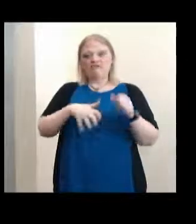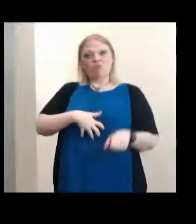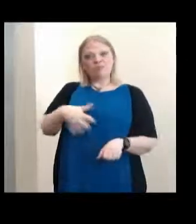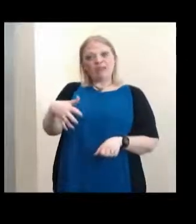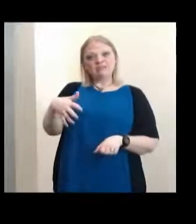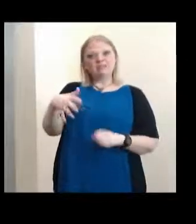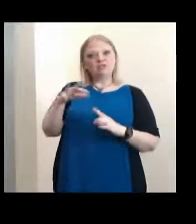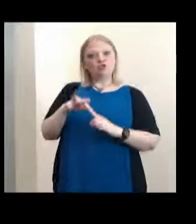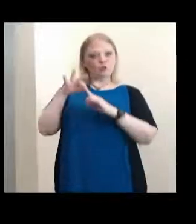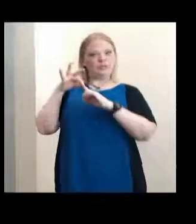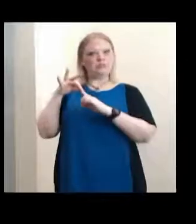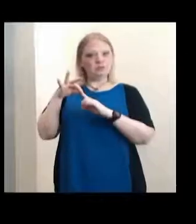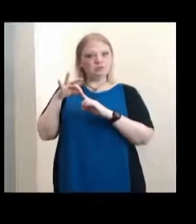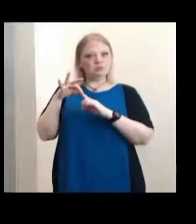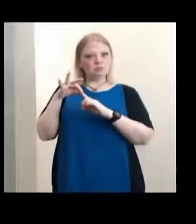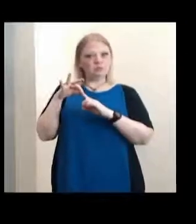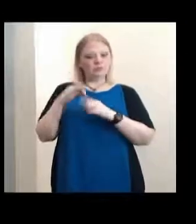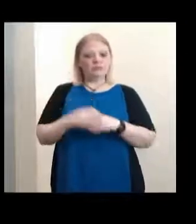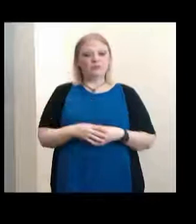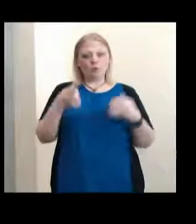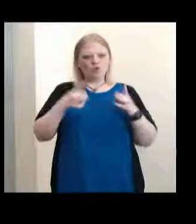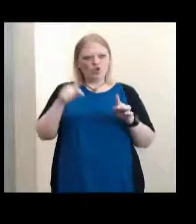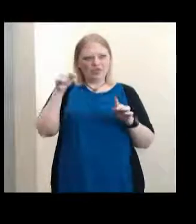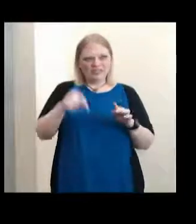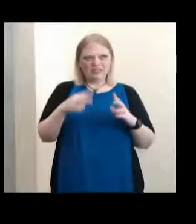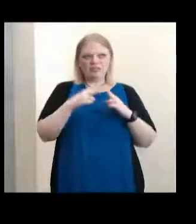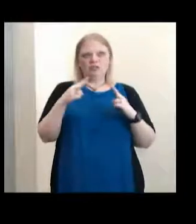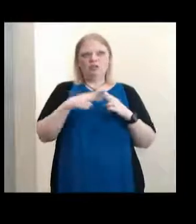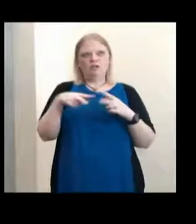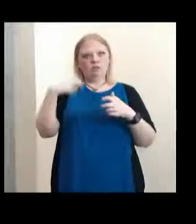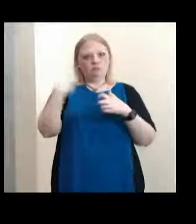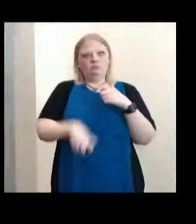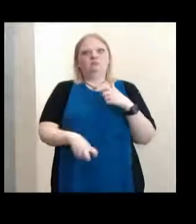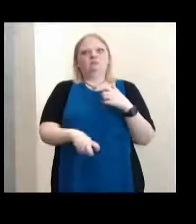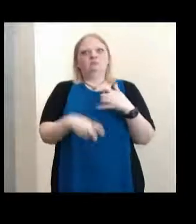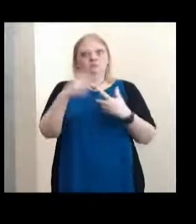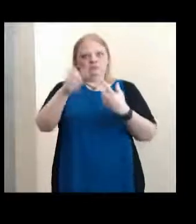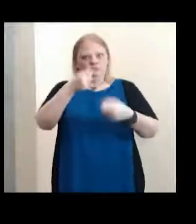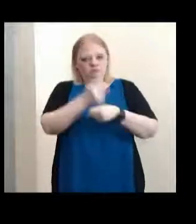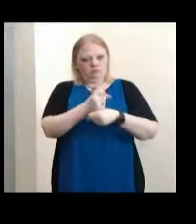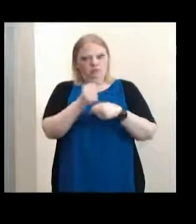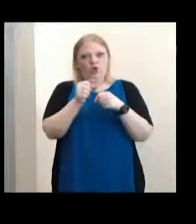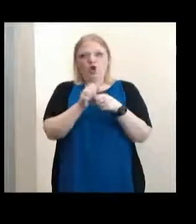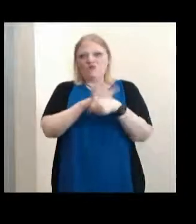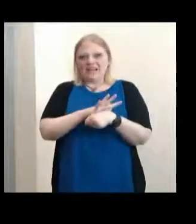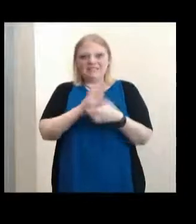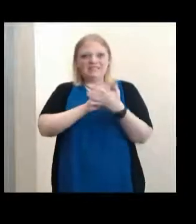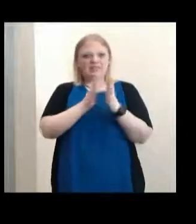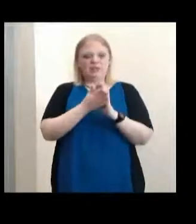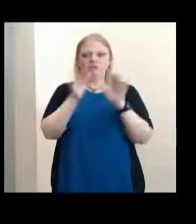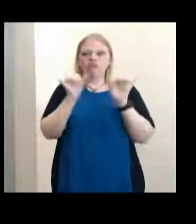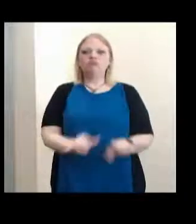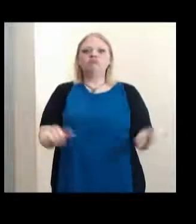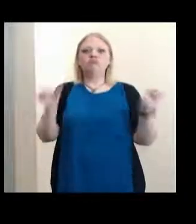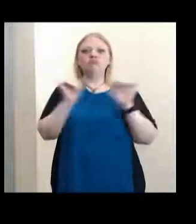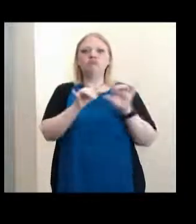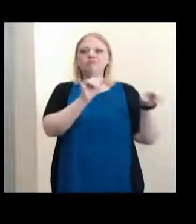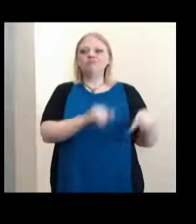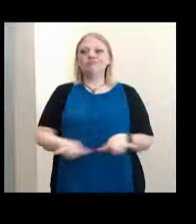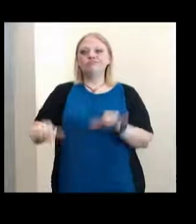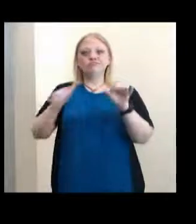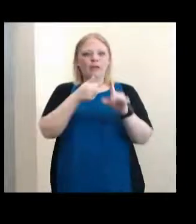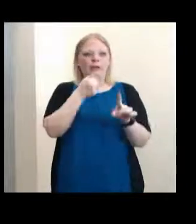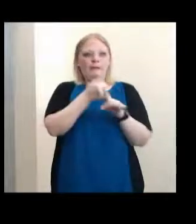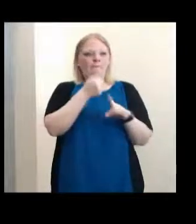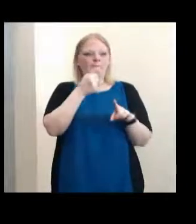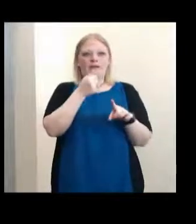is unique. During this very difficult year, COVID-19 has become a common thread and an impact on